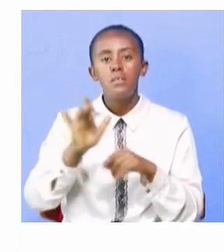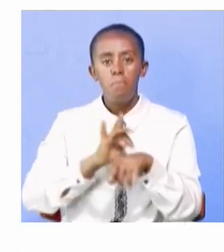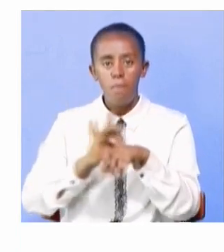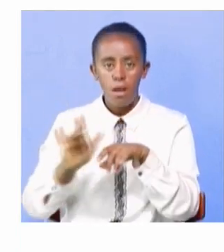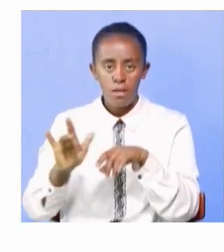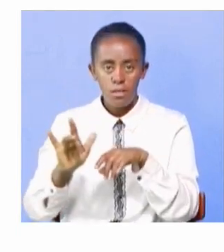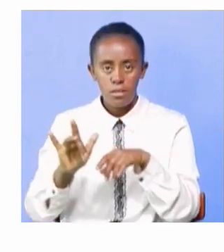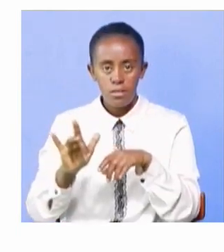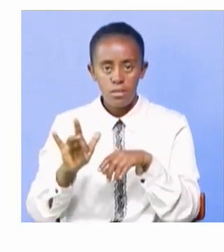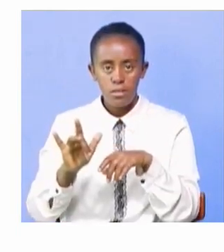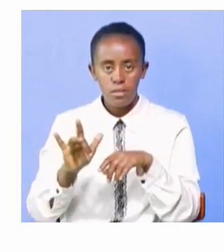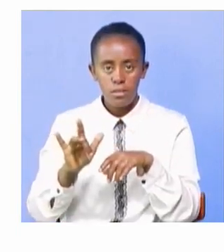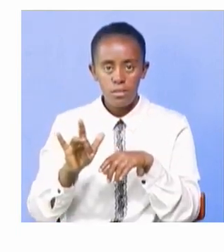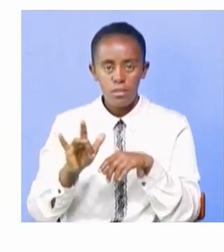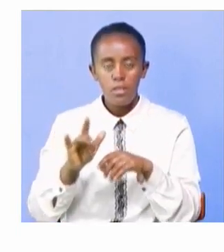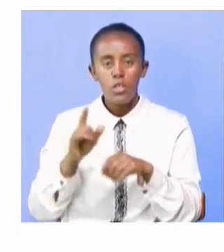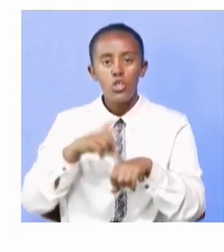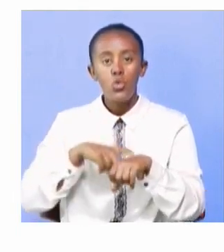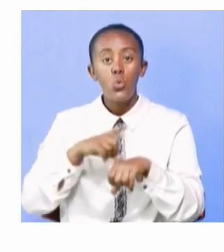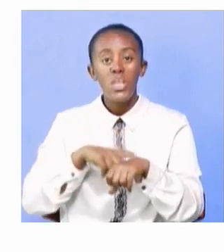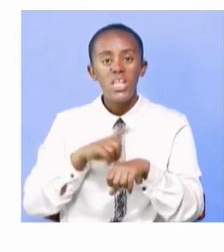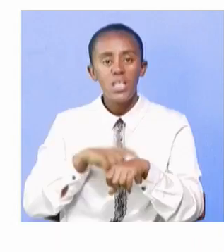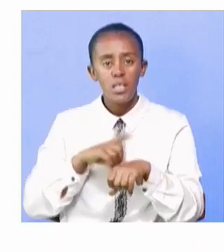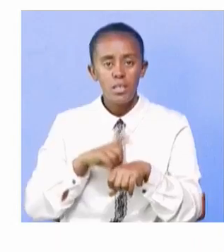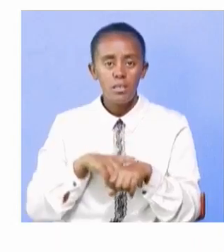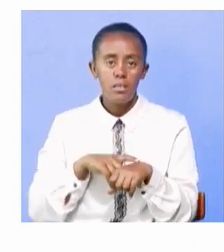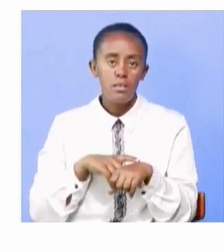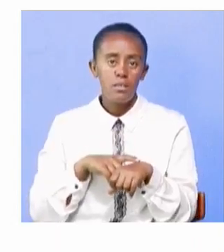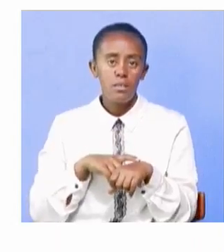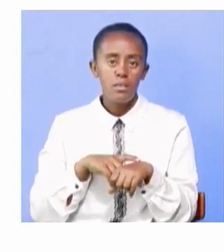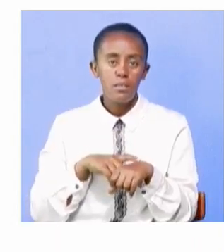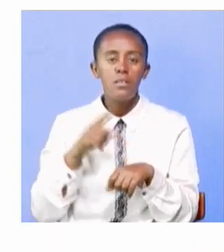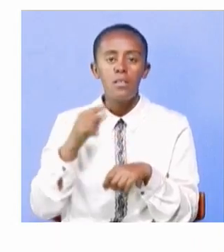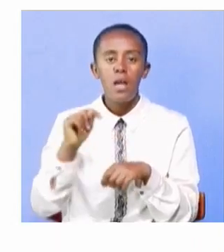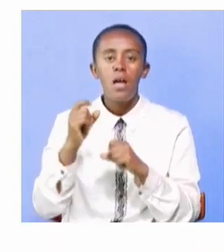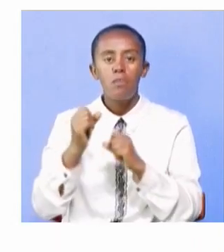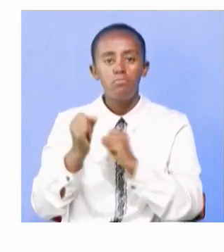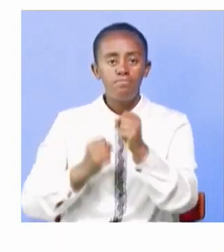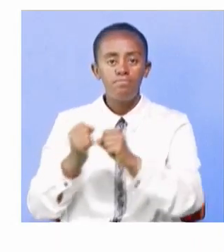space during the race.